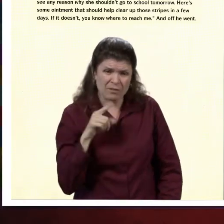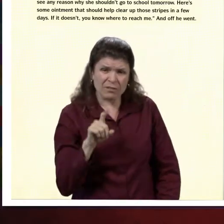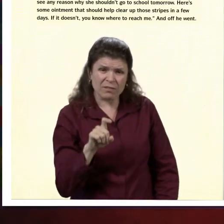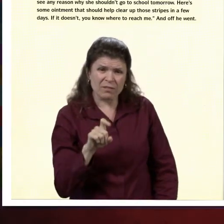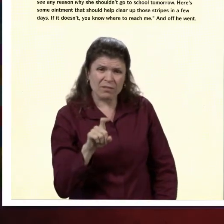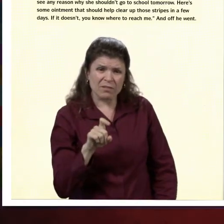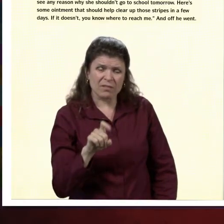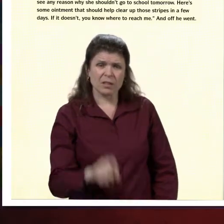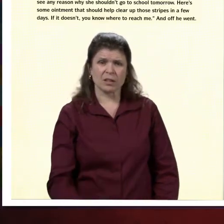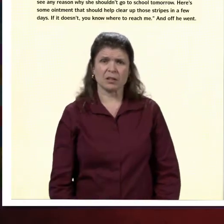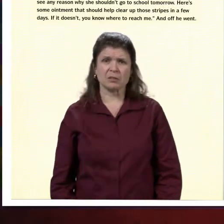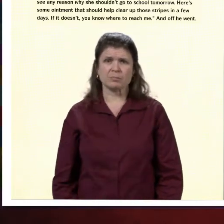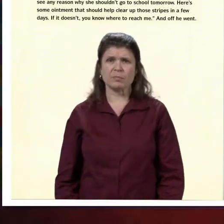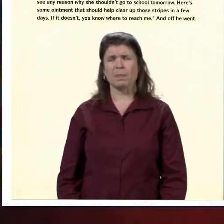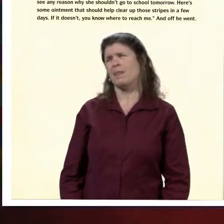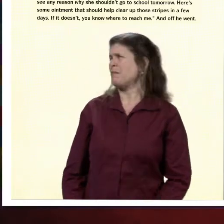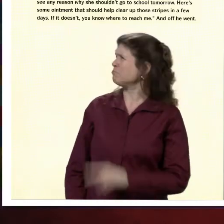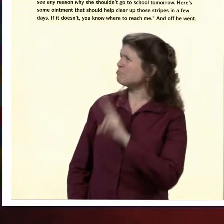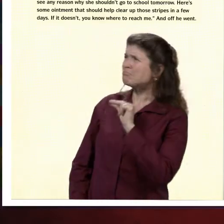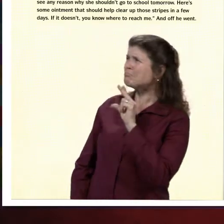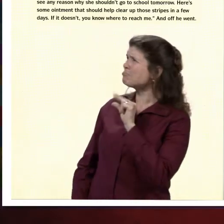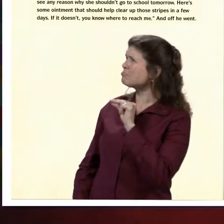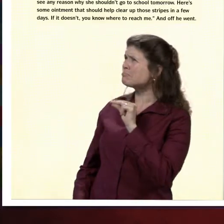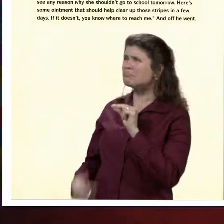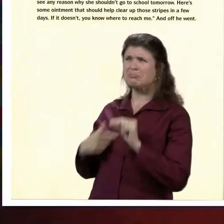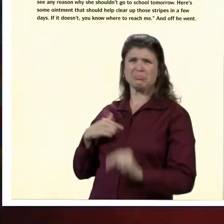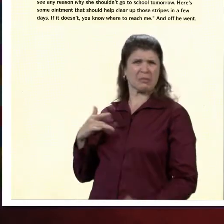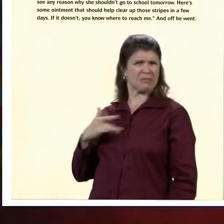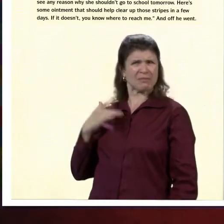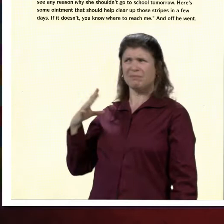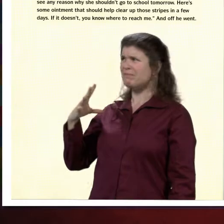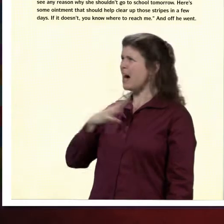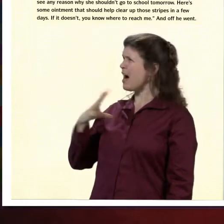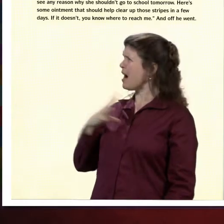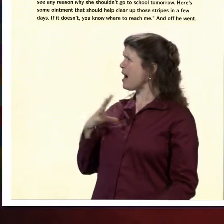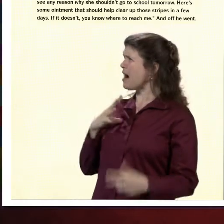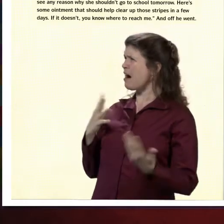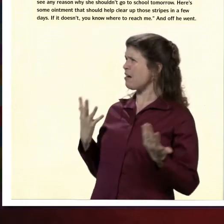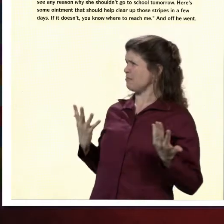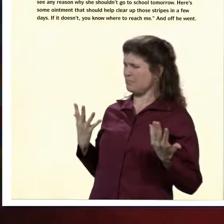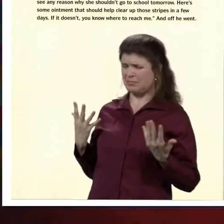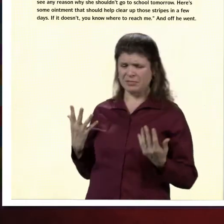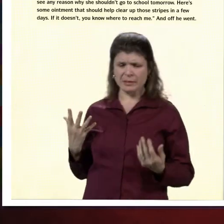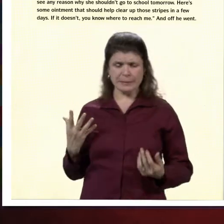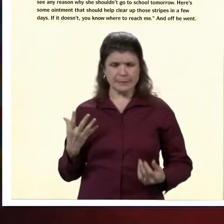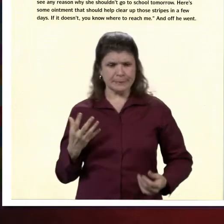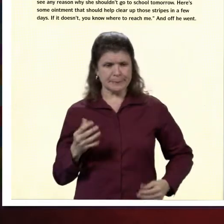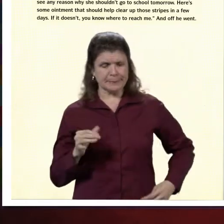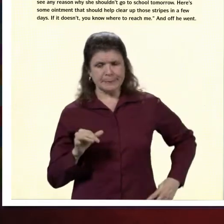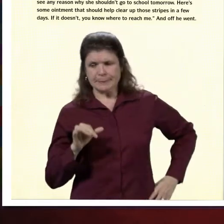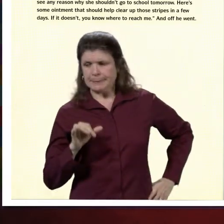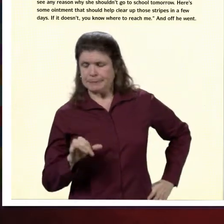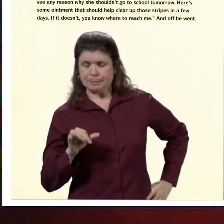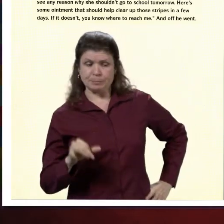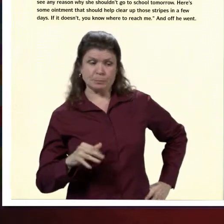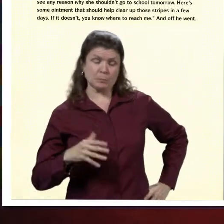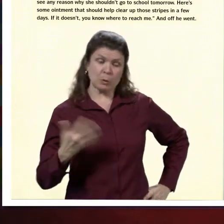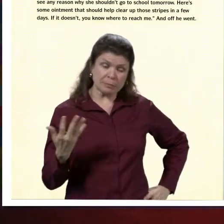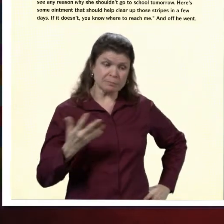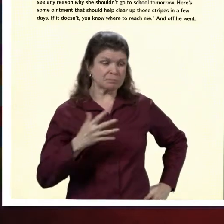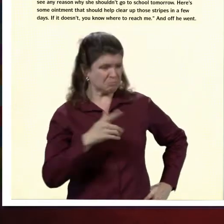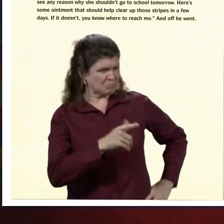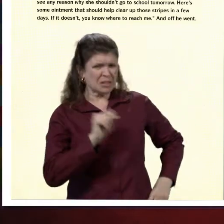breath, or uncontrollable twitching?" "No," Camilla told him. "I feel fine." "Well